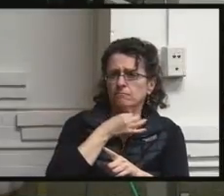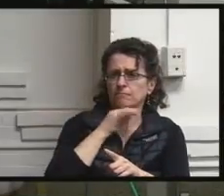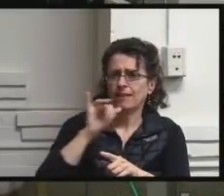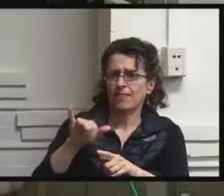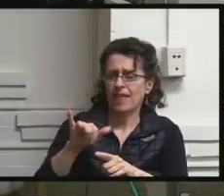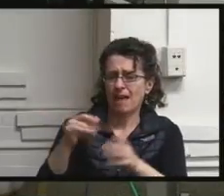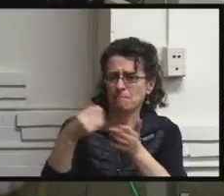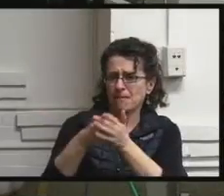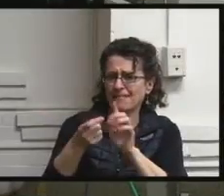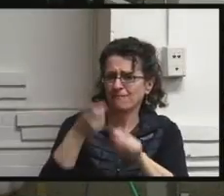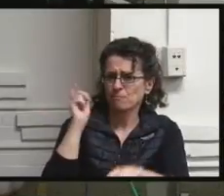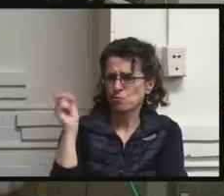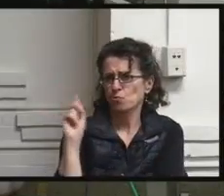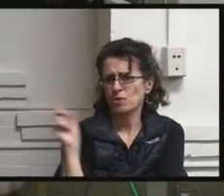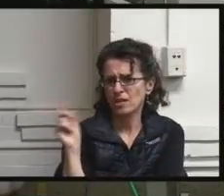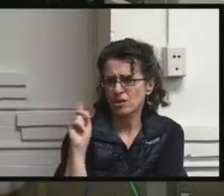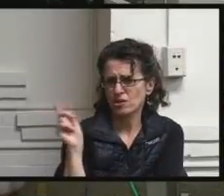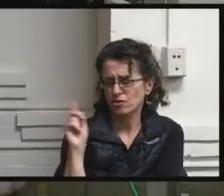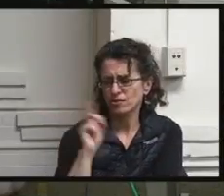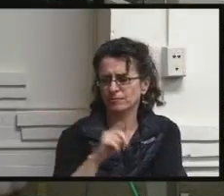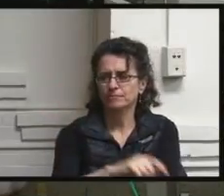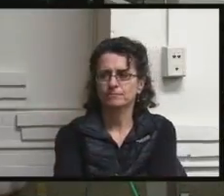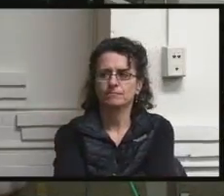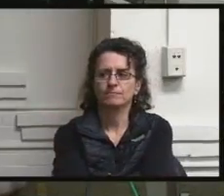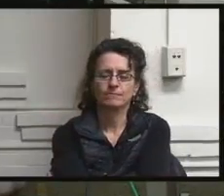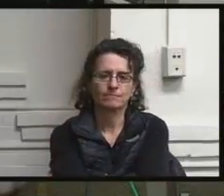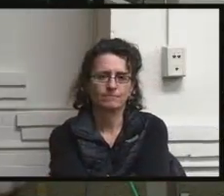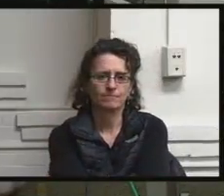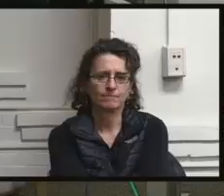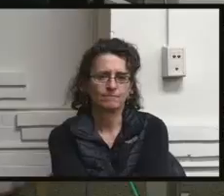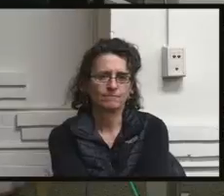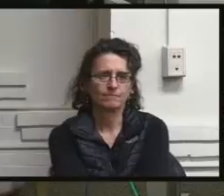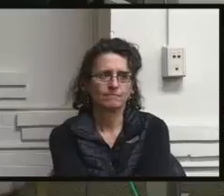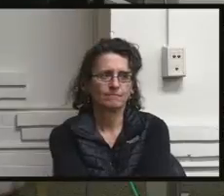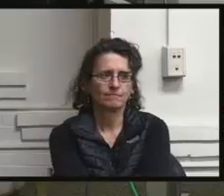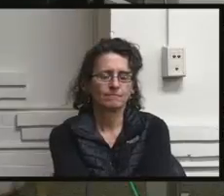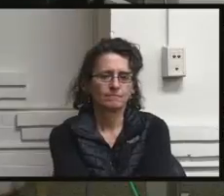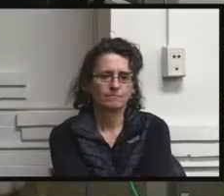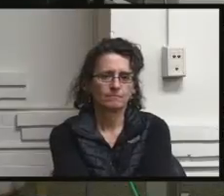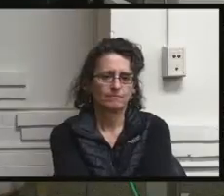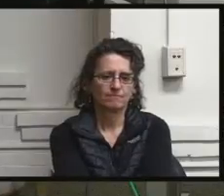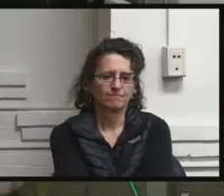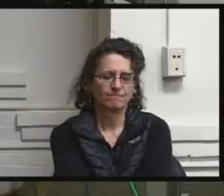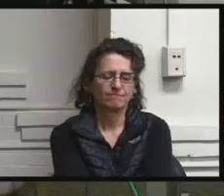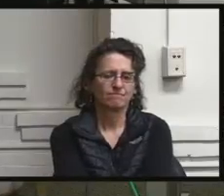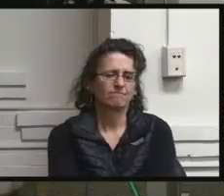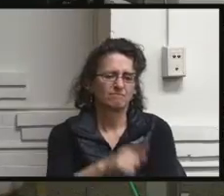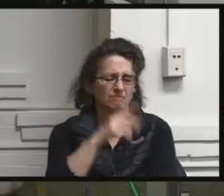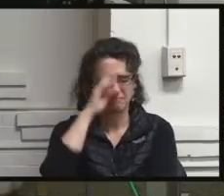Thank you for that question. As you know, Mr. Chairman, BAB,